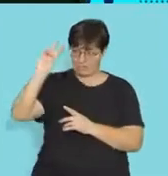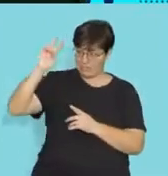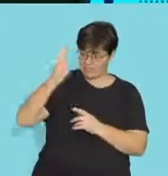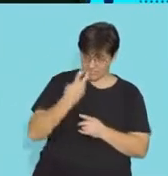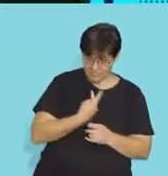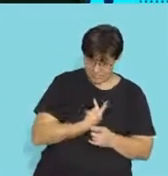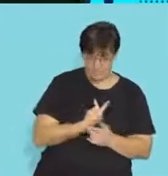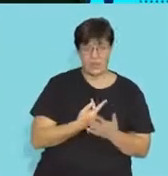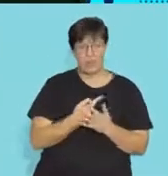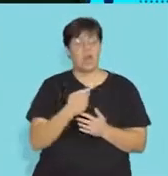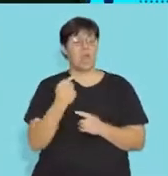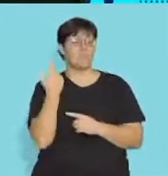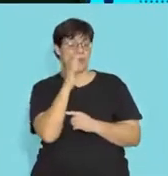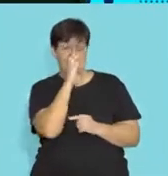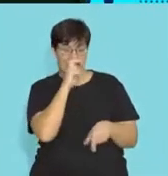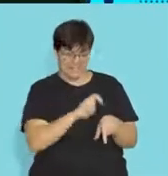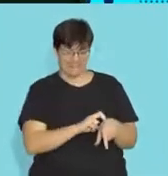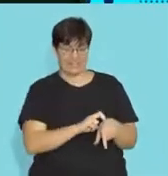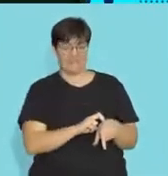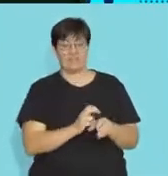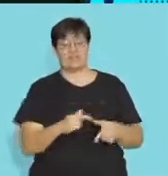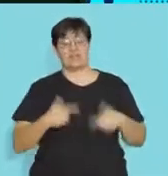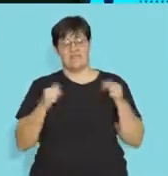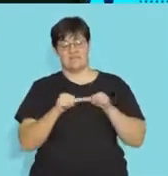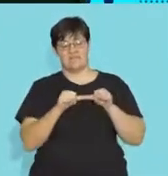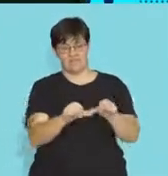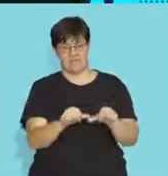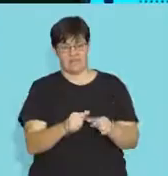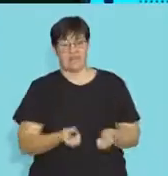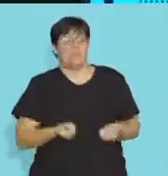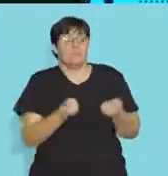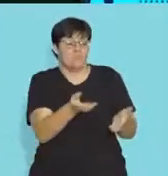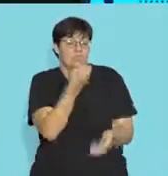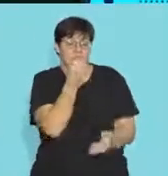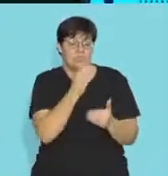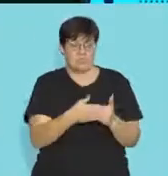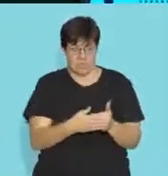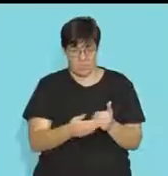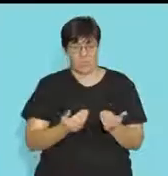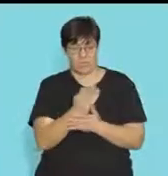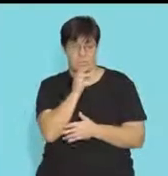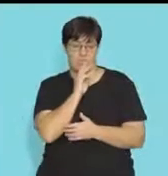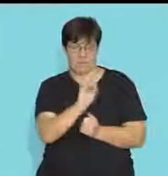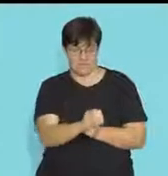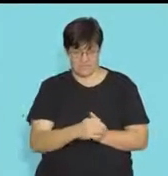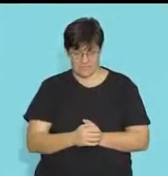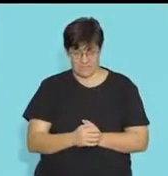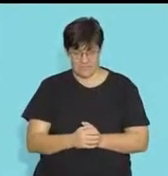of photosynthesis. Plants require photosynthesis to be able to survive and produce food.